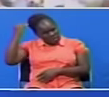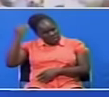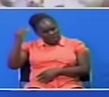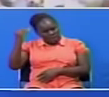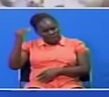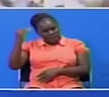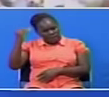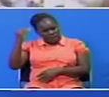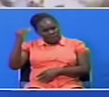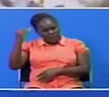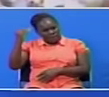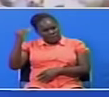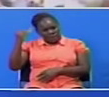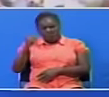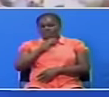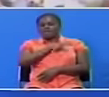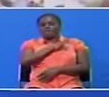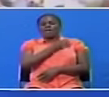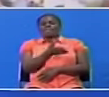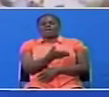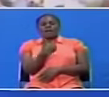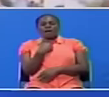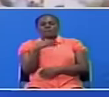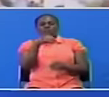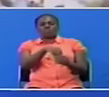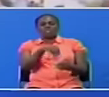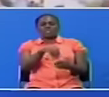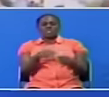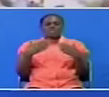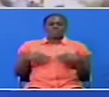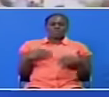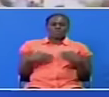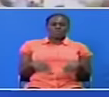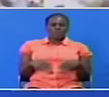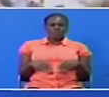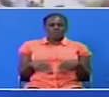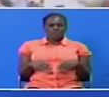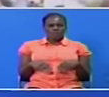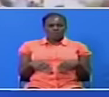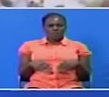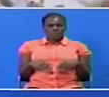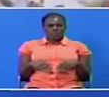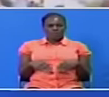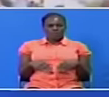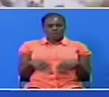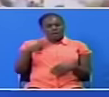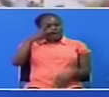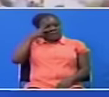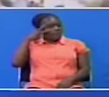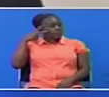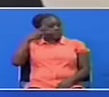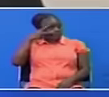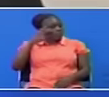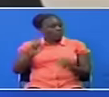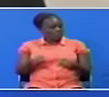troops, there is still fear within citizens. Citizens are still living in that fear that Al-Shabaab remains a